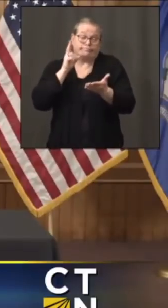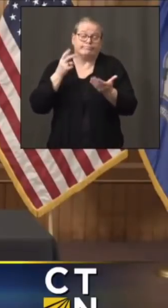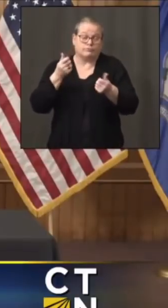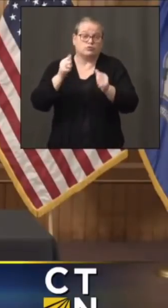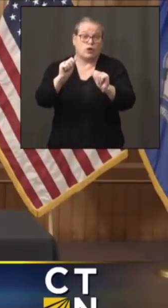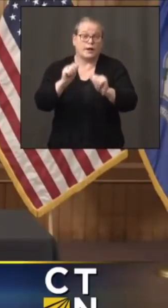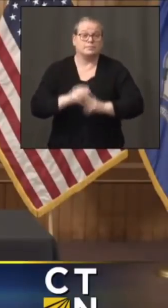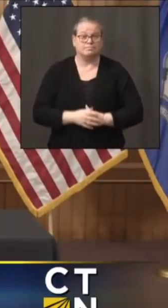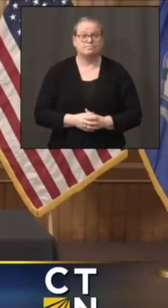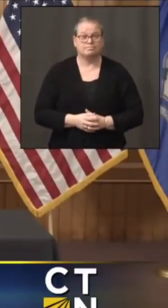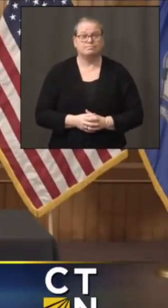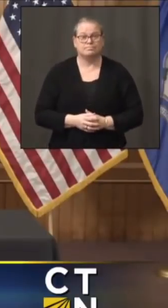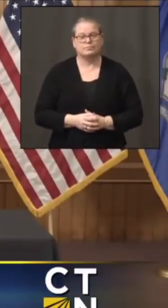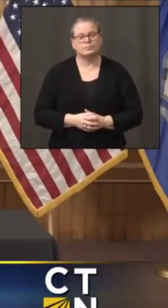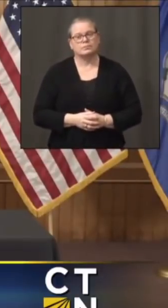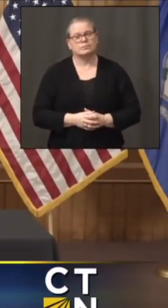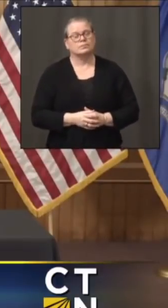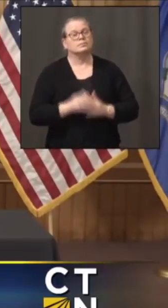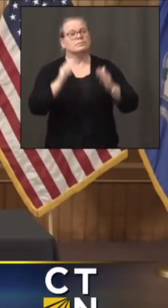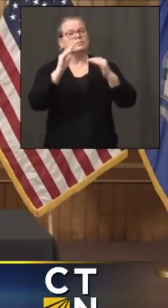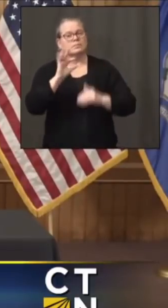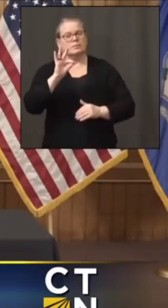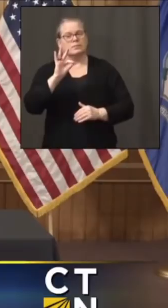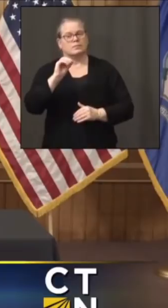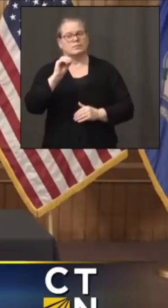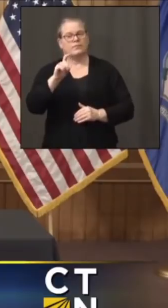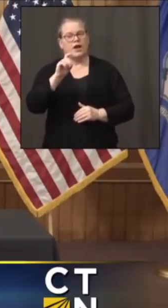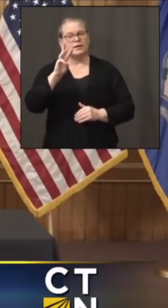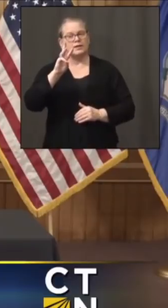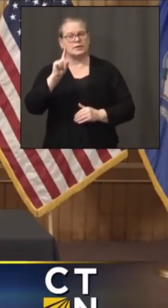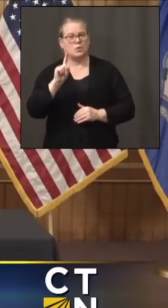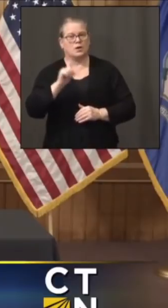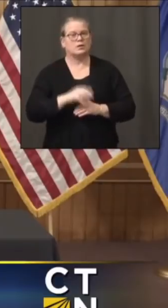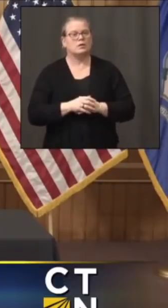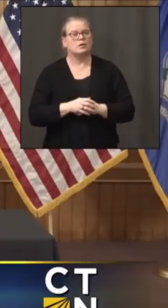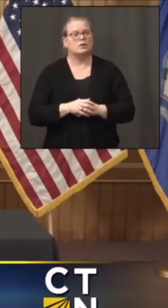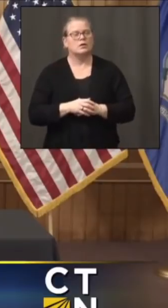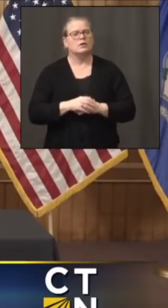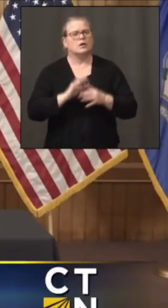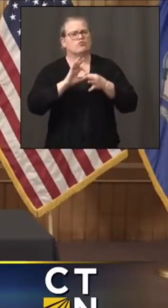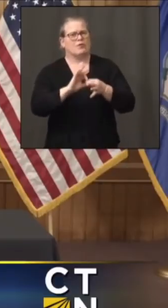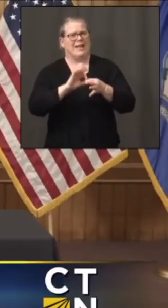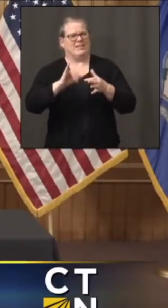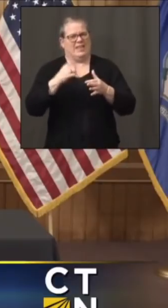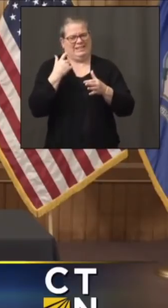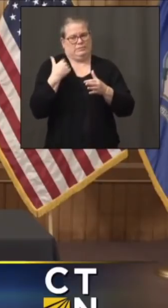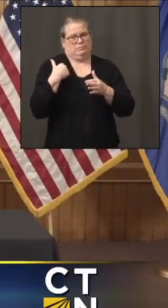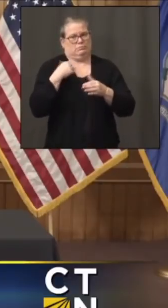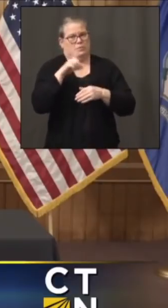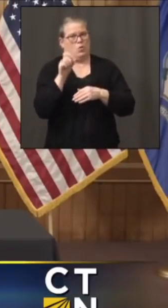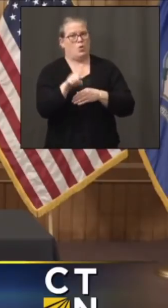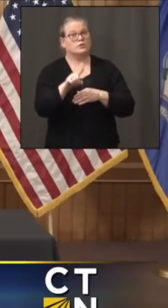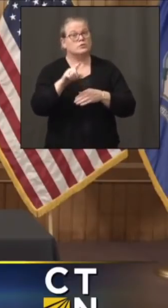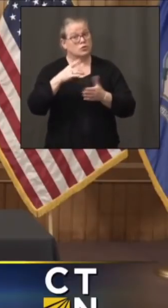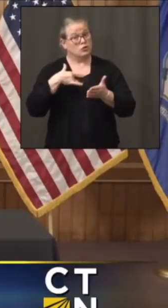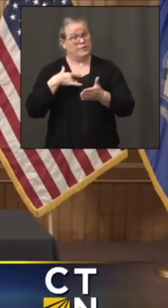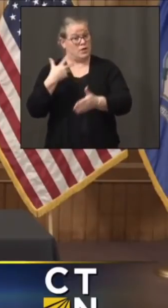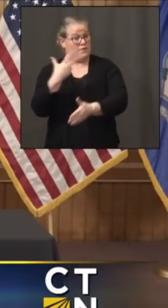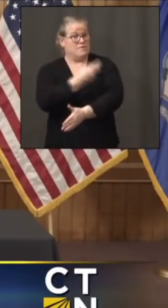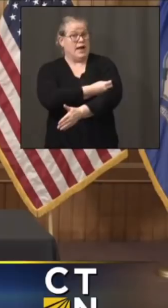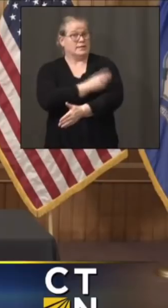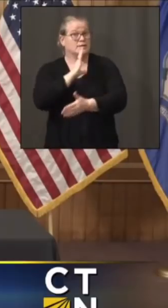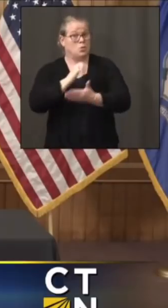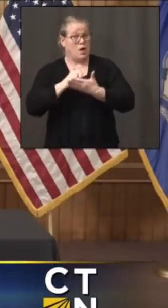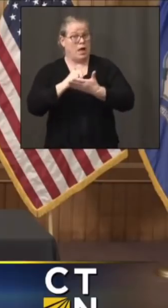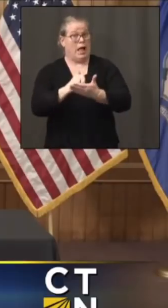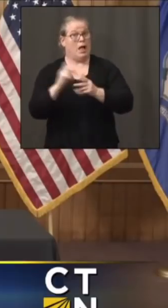Governor, actually, to build off of that last question, do you feel that this vaccine can help rebuild our local economy and consumer